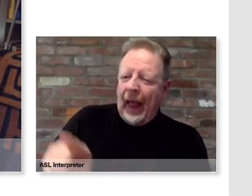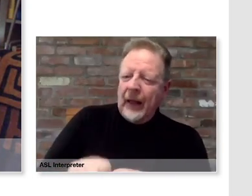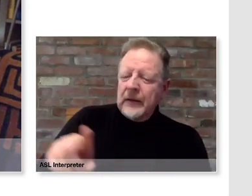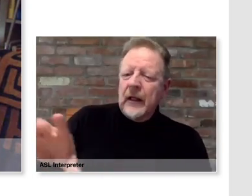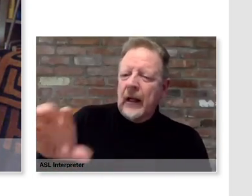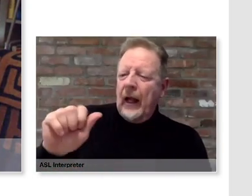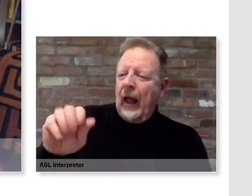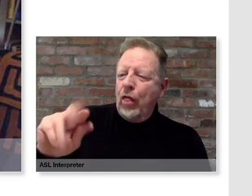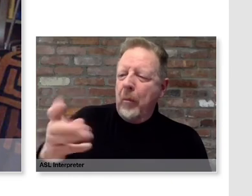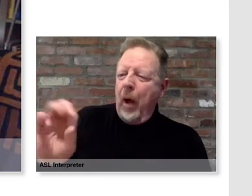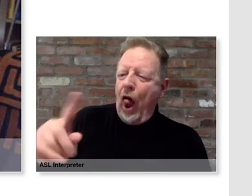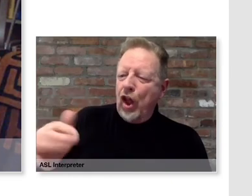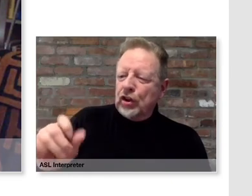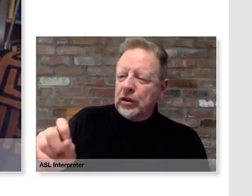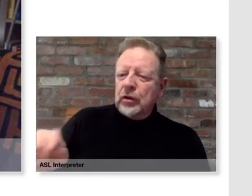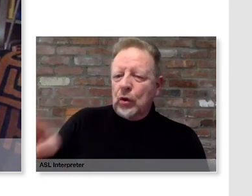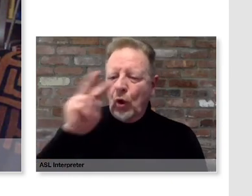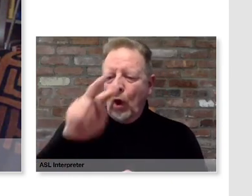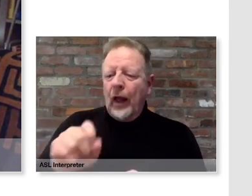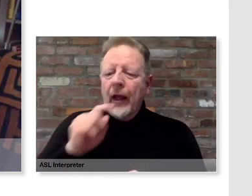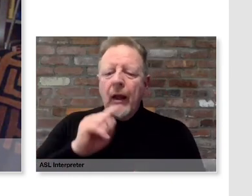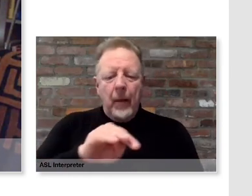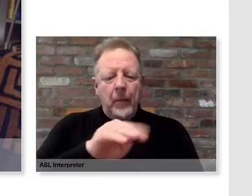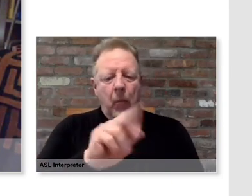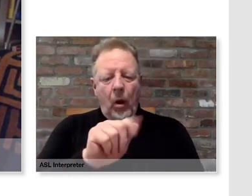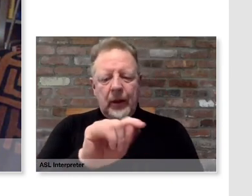you've looked at, you know, you look at multiplicity and